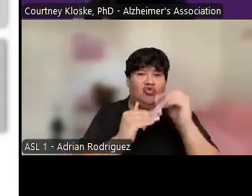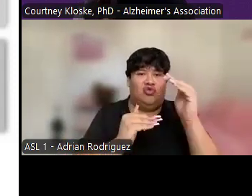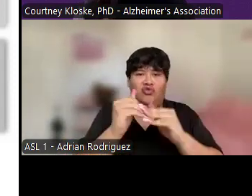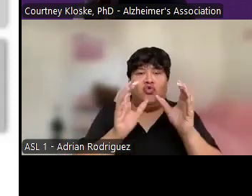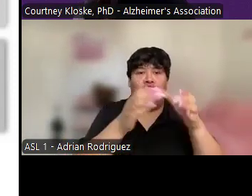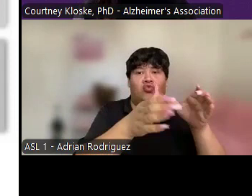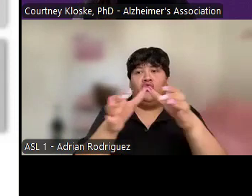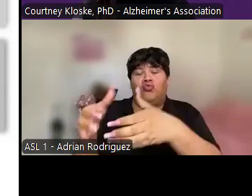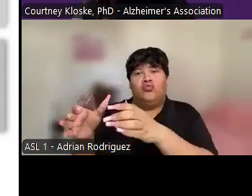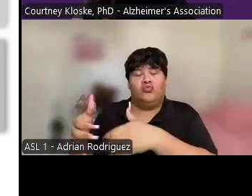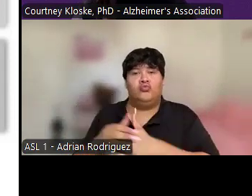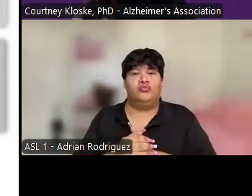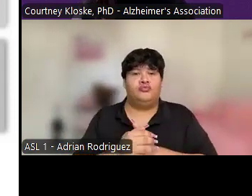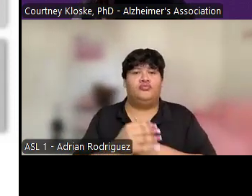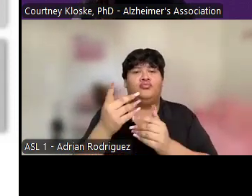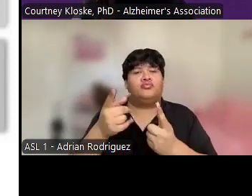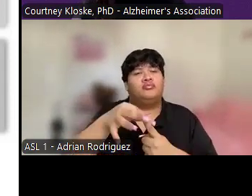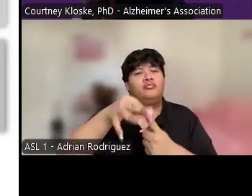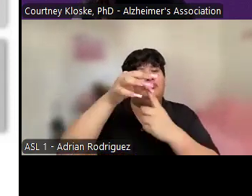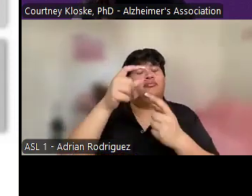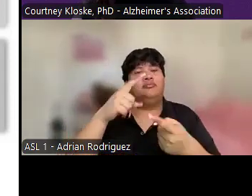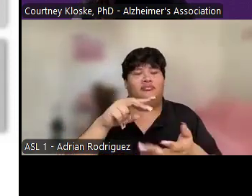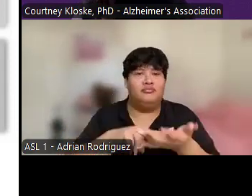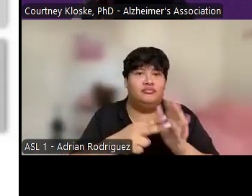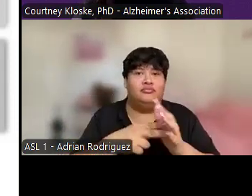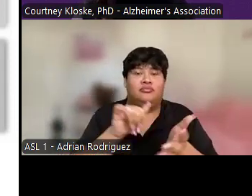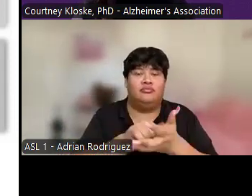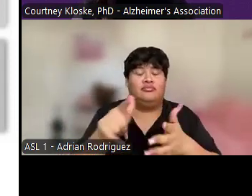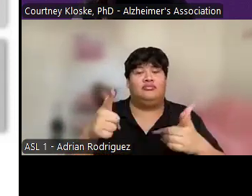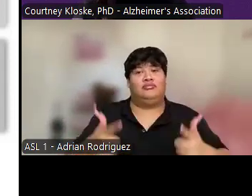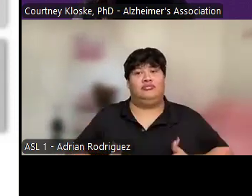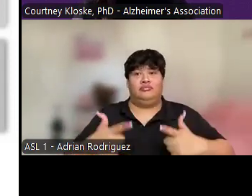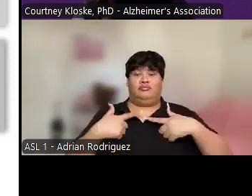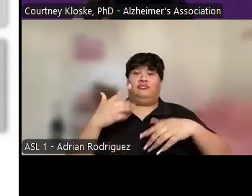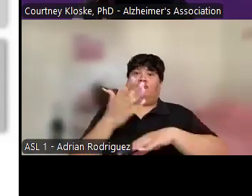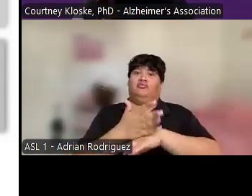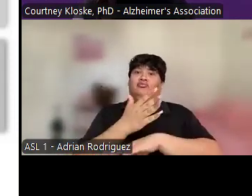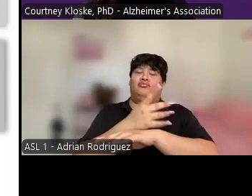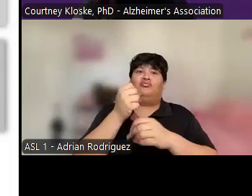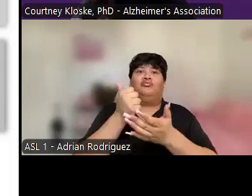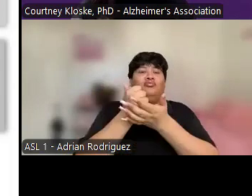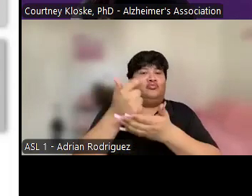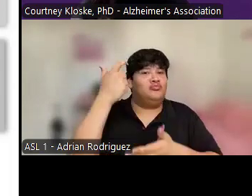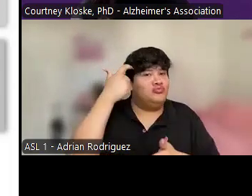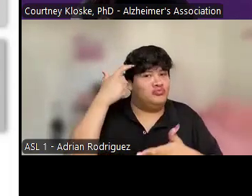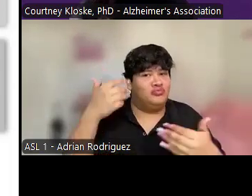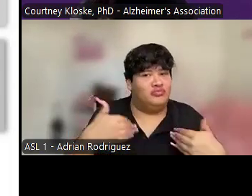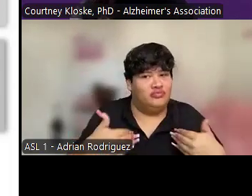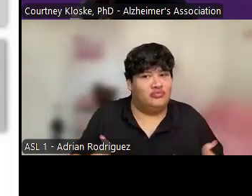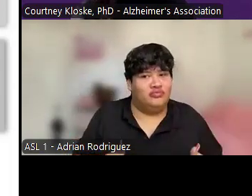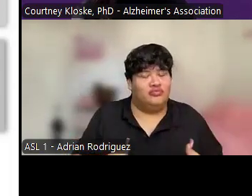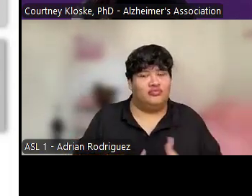just emphasizing that this structured lifestyle intervention really did improve brain health